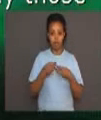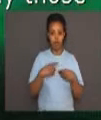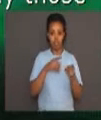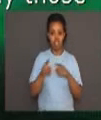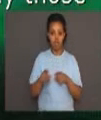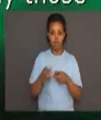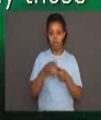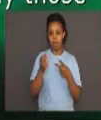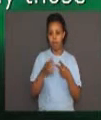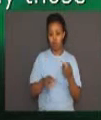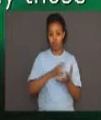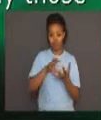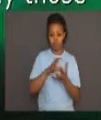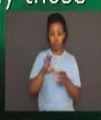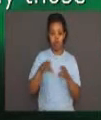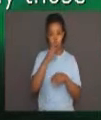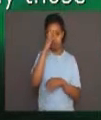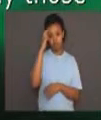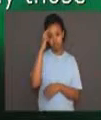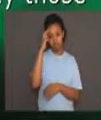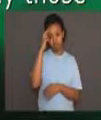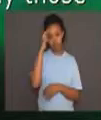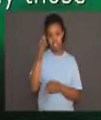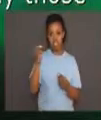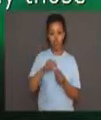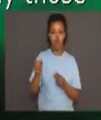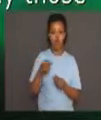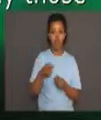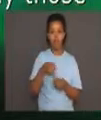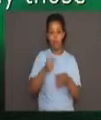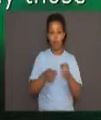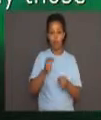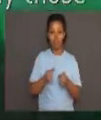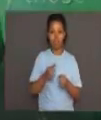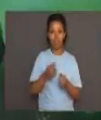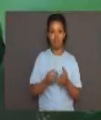be selectively bred for increased milk production.